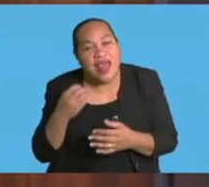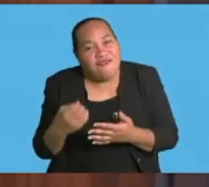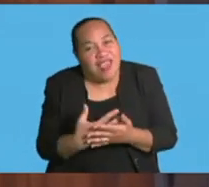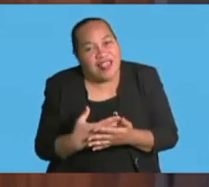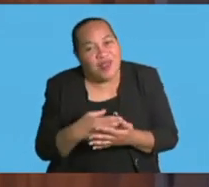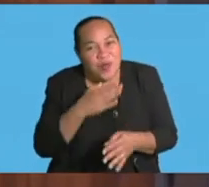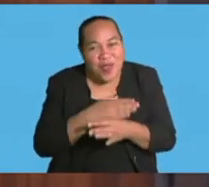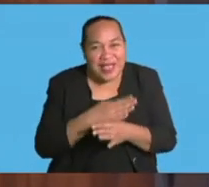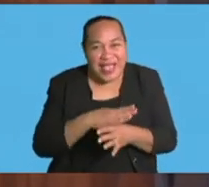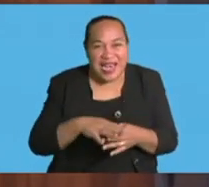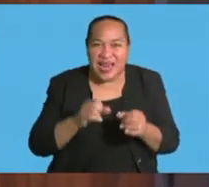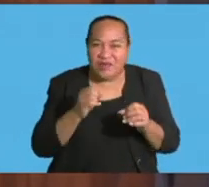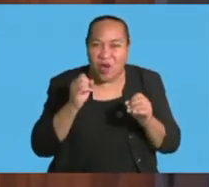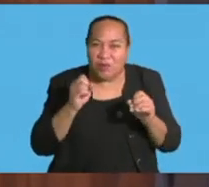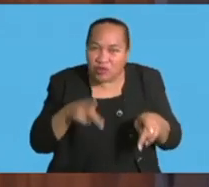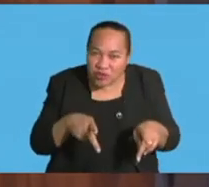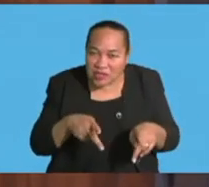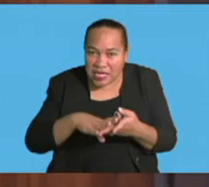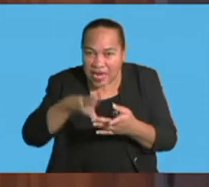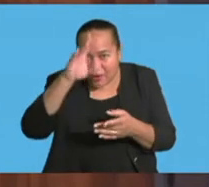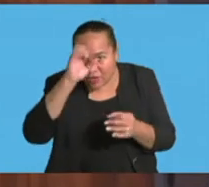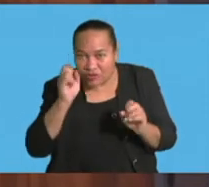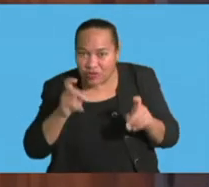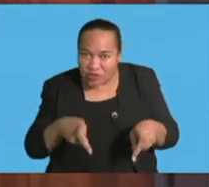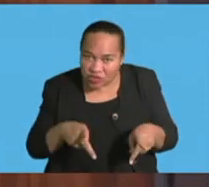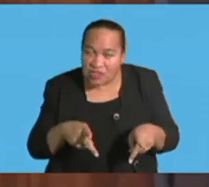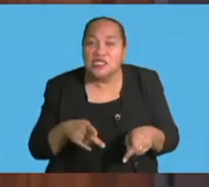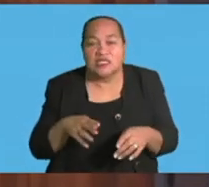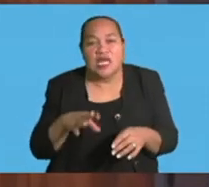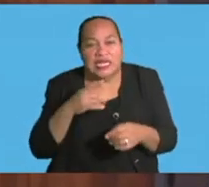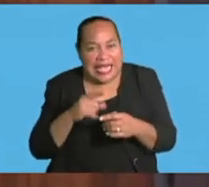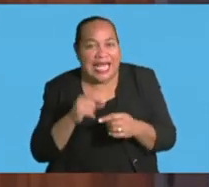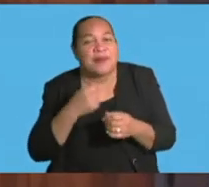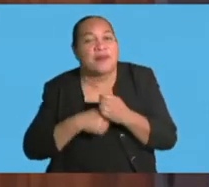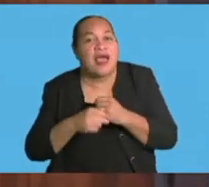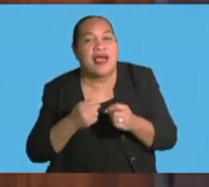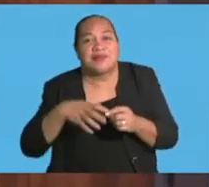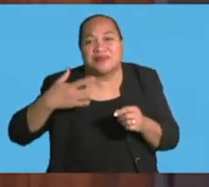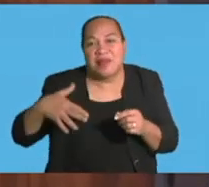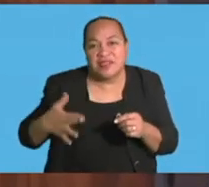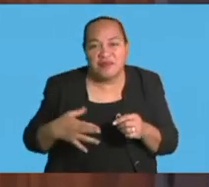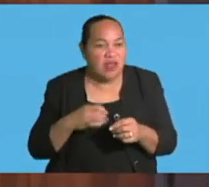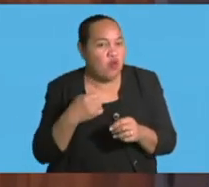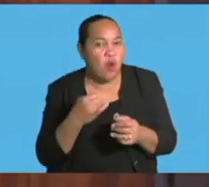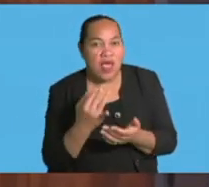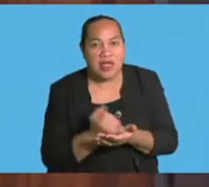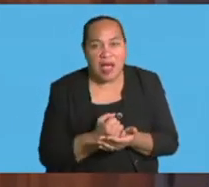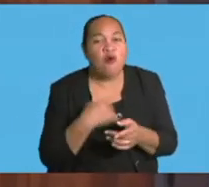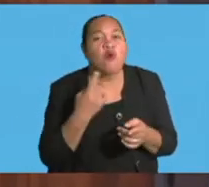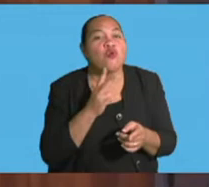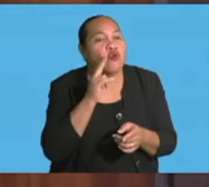education opportunities. Mr. Speaker, sir, it can also be expensive and with low or no income opportunities for these